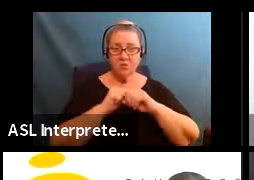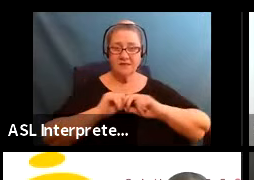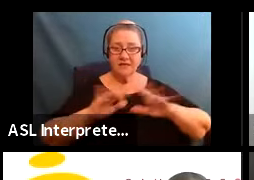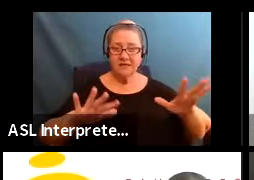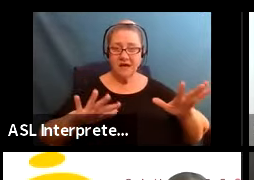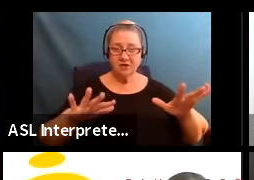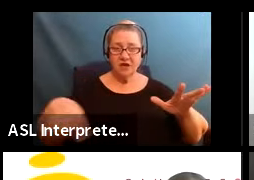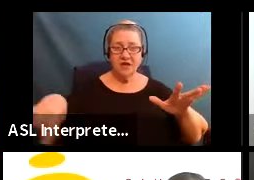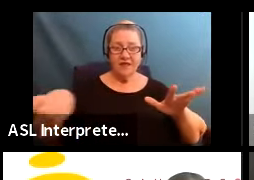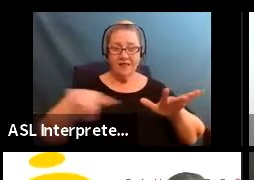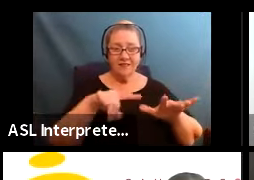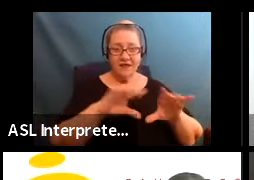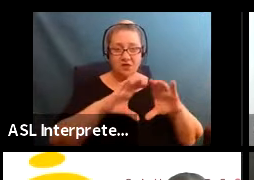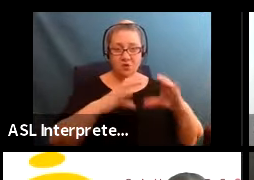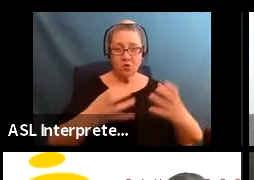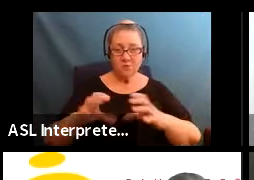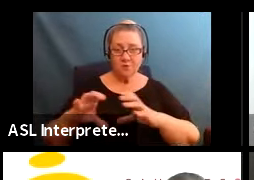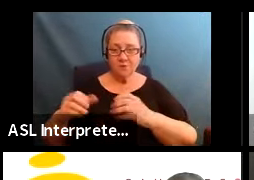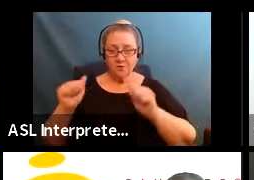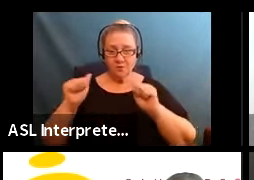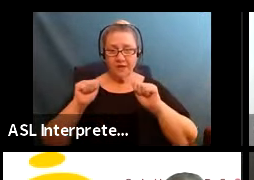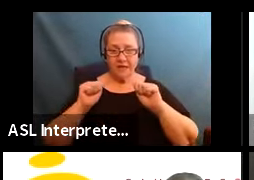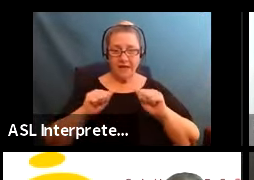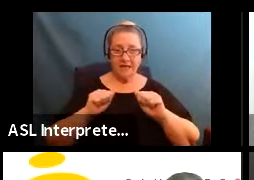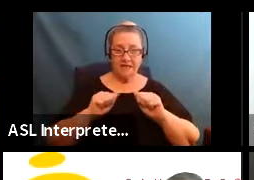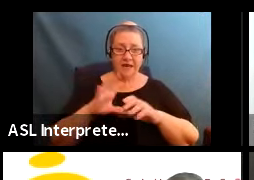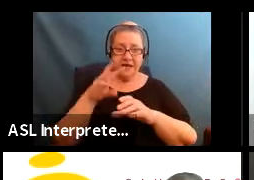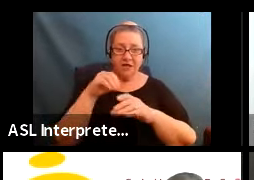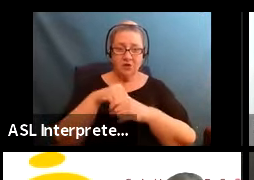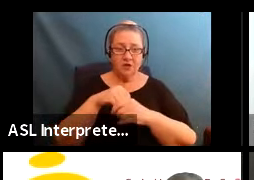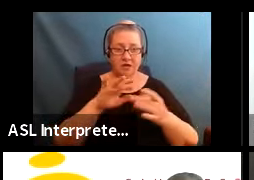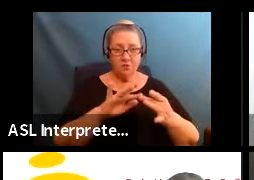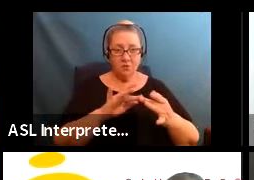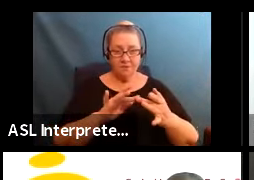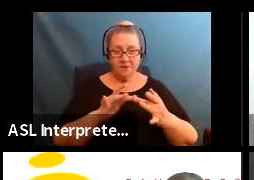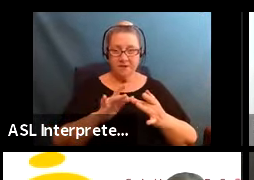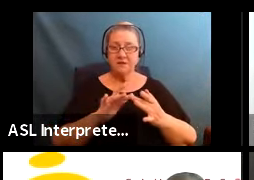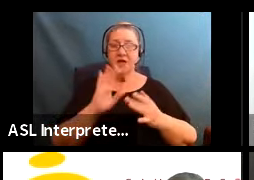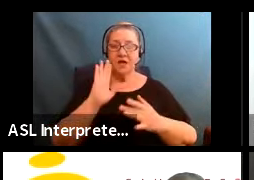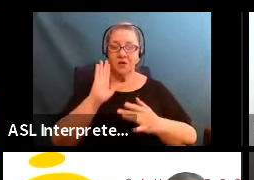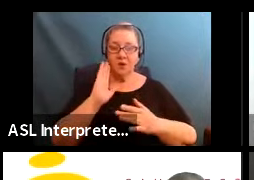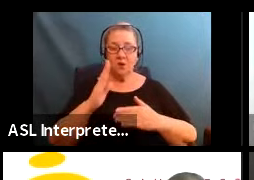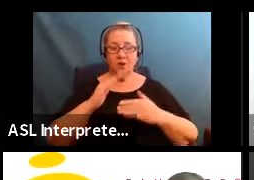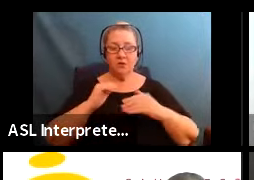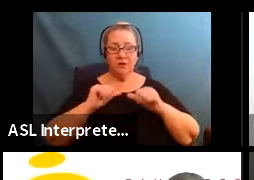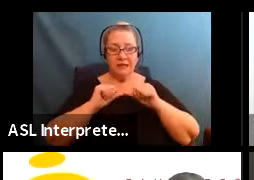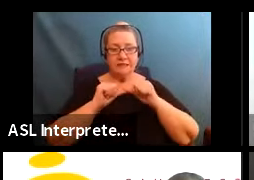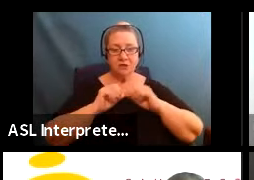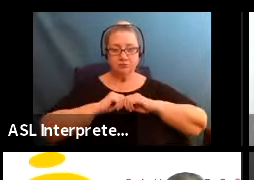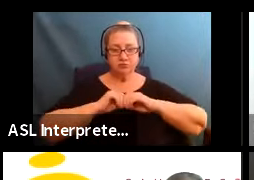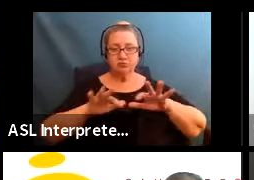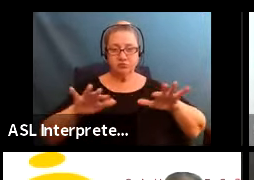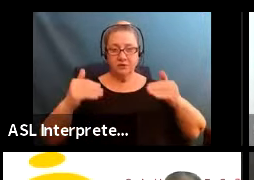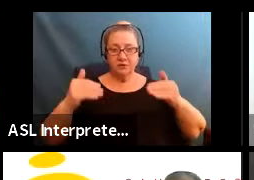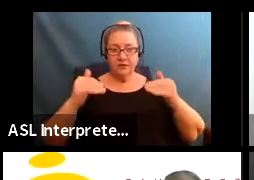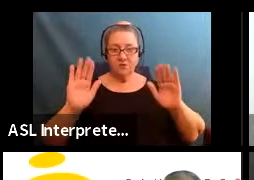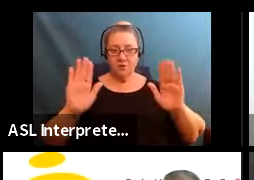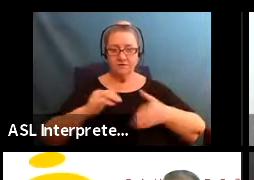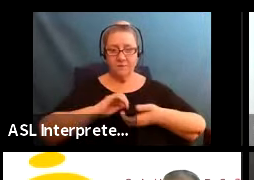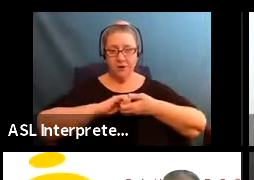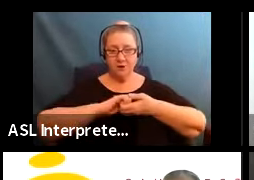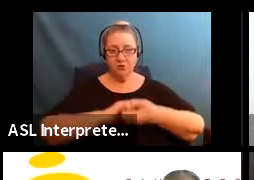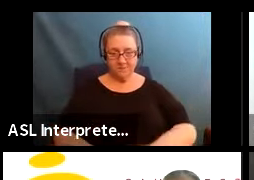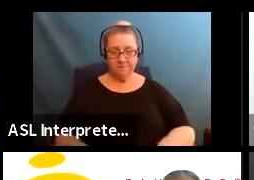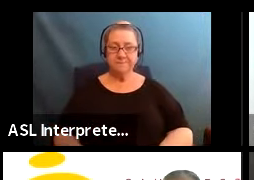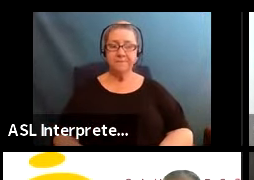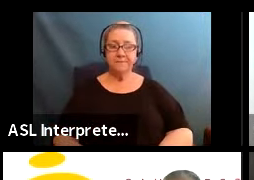and do all of that kind of stuff, and we can leverage this wonderful partnership. And